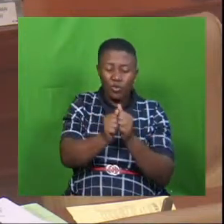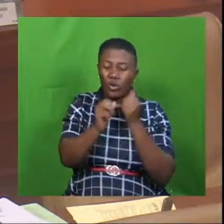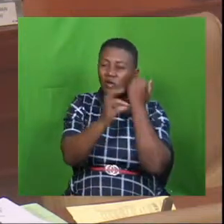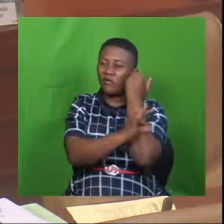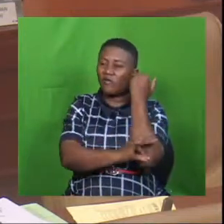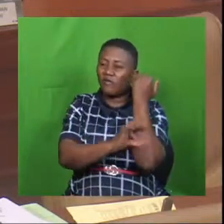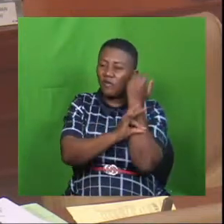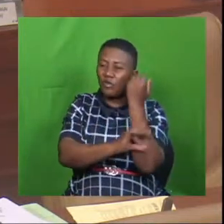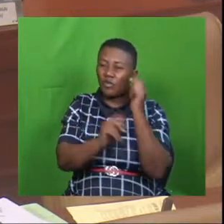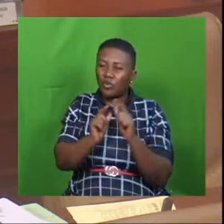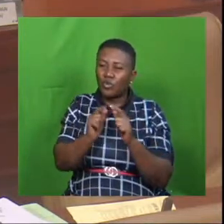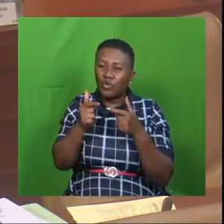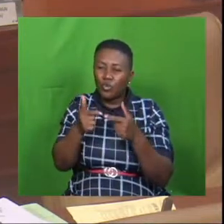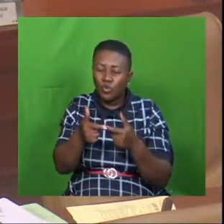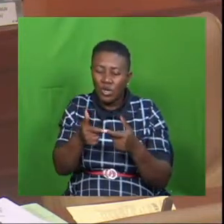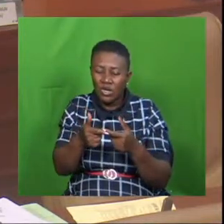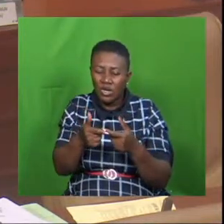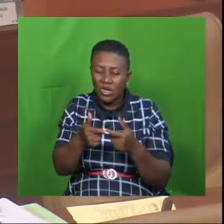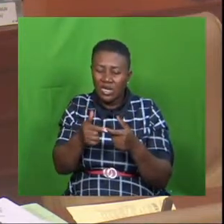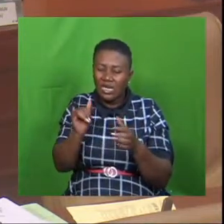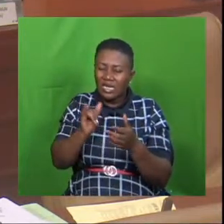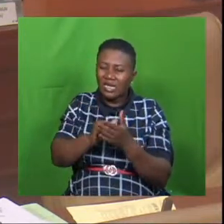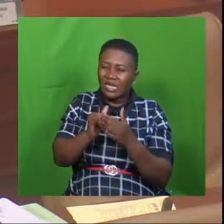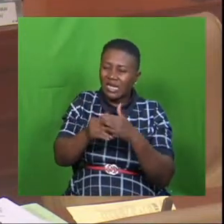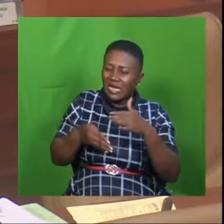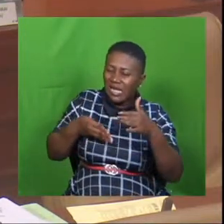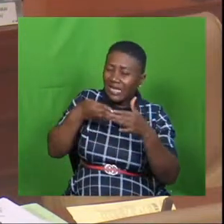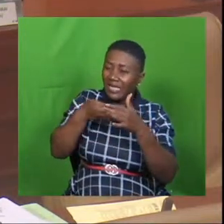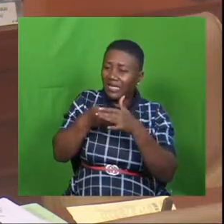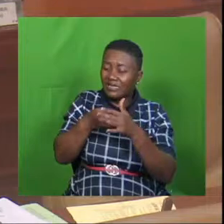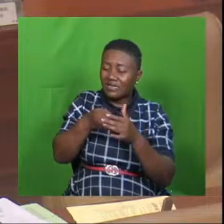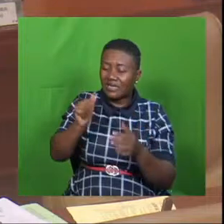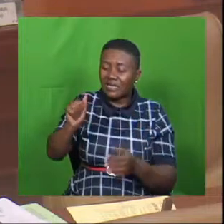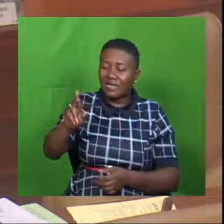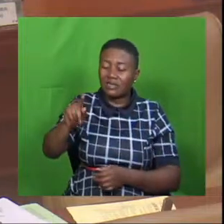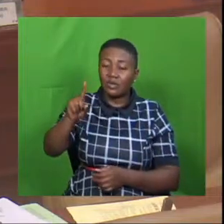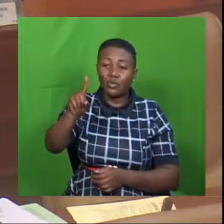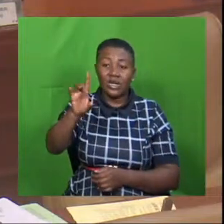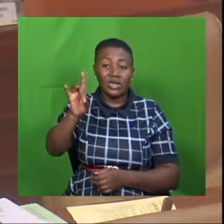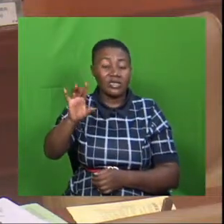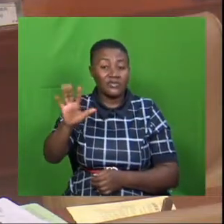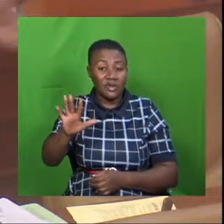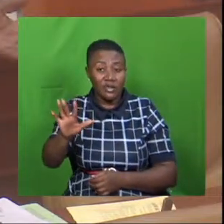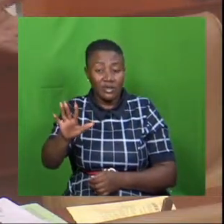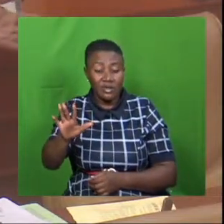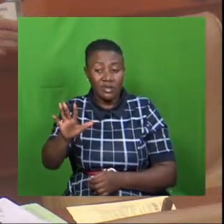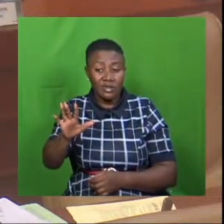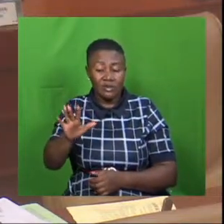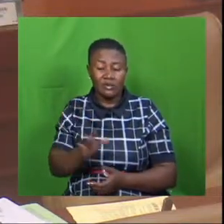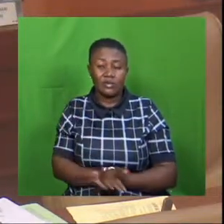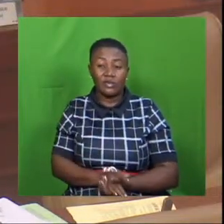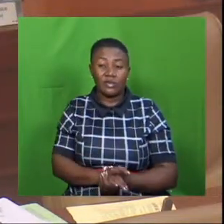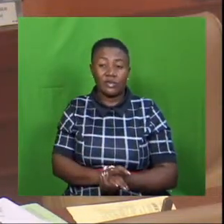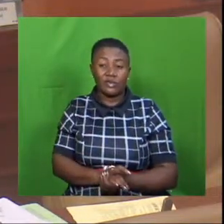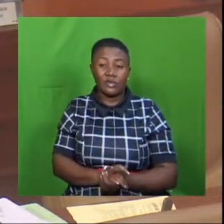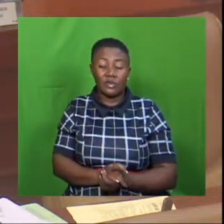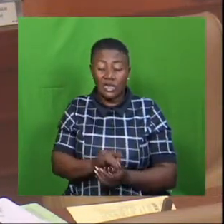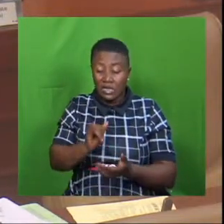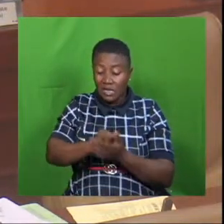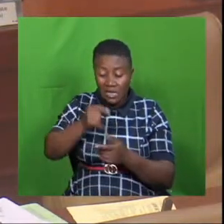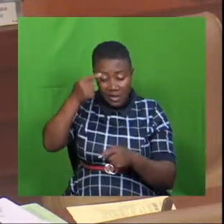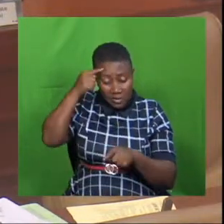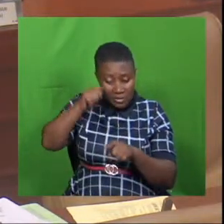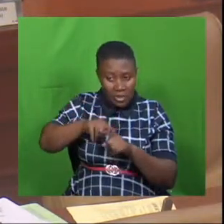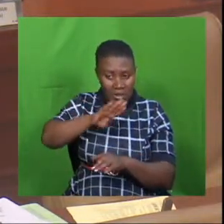clear breach of Article 1815 of the Constitution, because Motor Angels is a foreign entity. That agreement never came to this